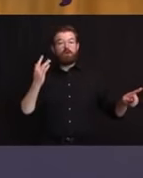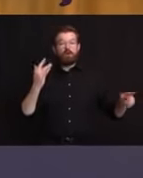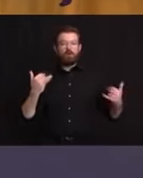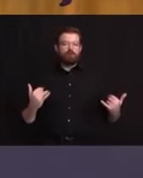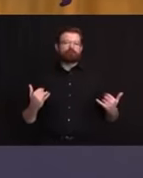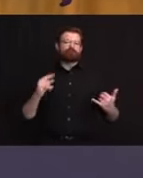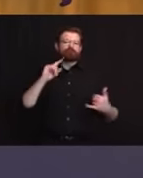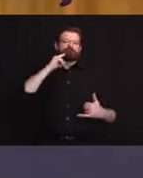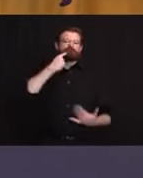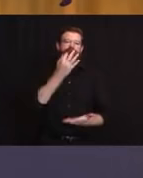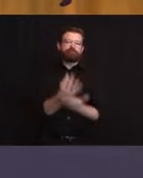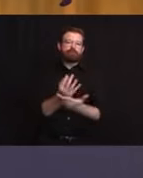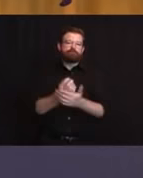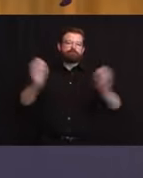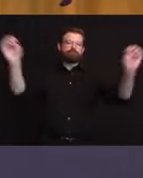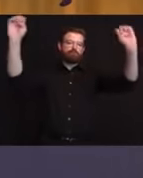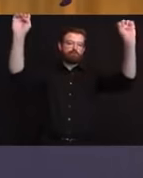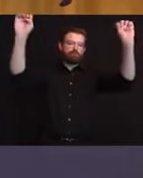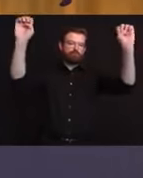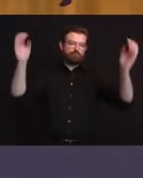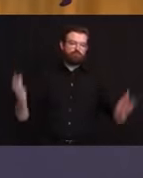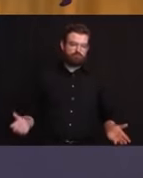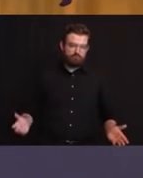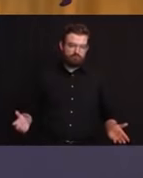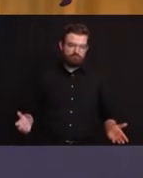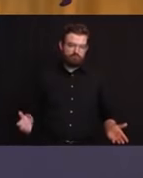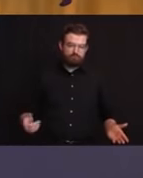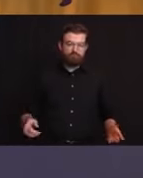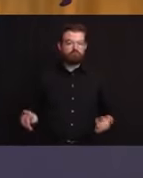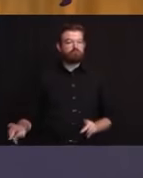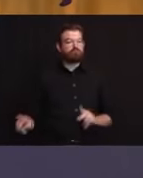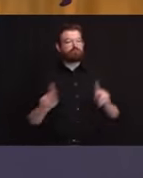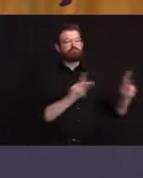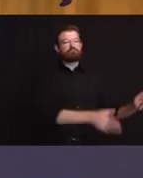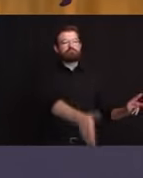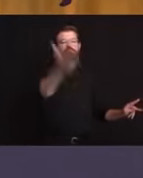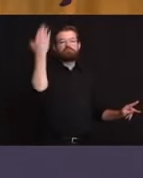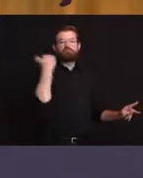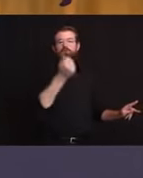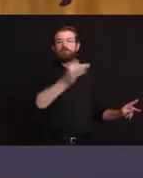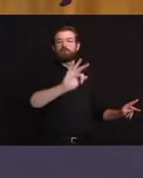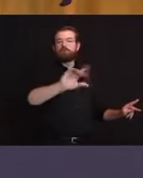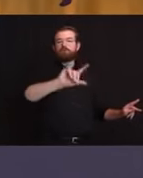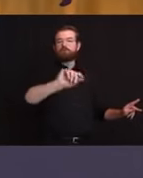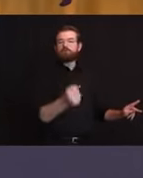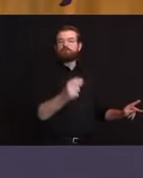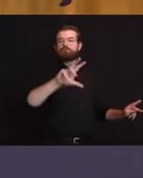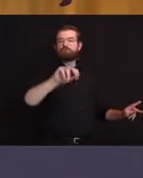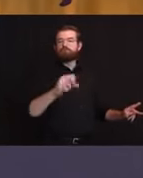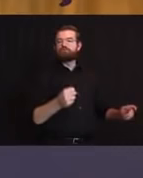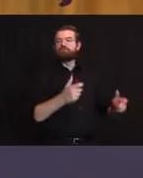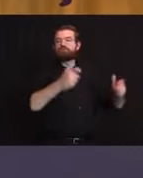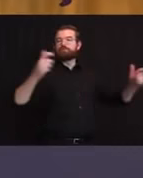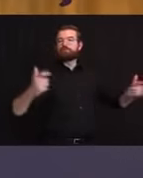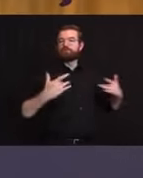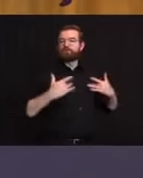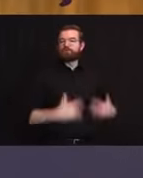to the Great Depression of the late 20s and 30s, or the Civil War, you're in uncharted